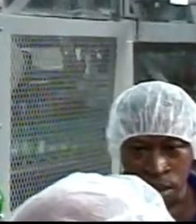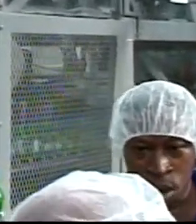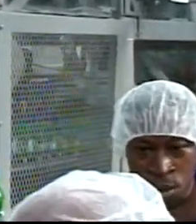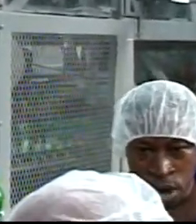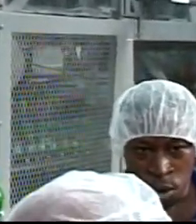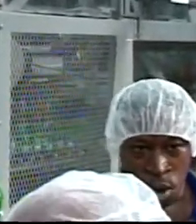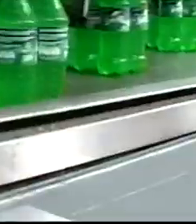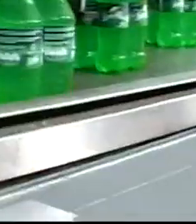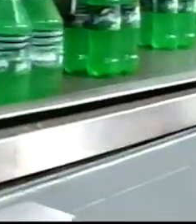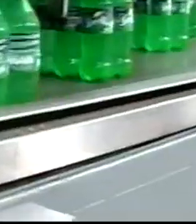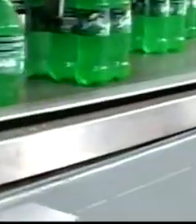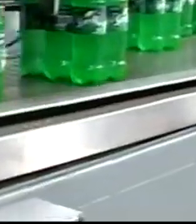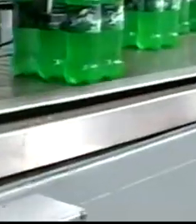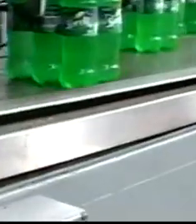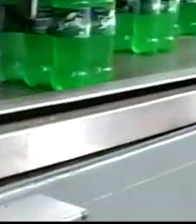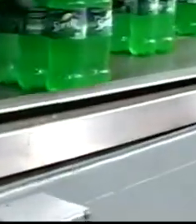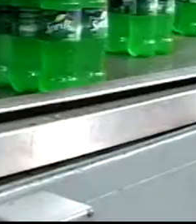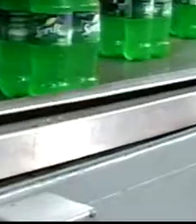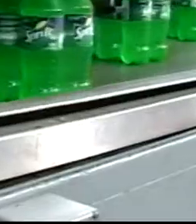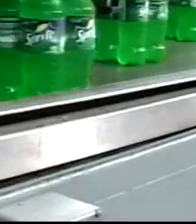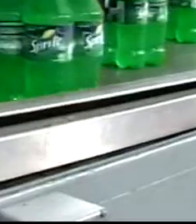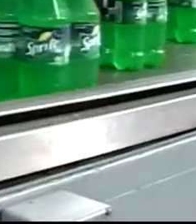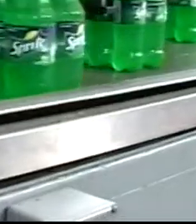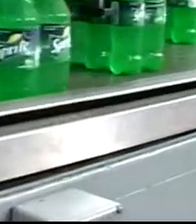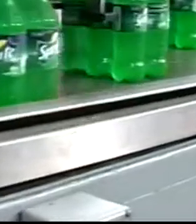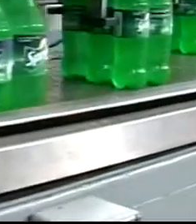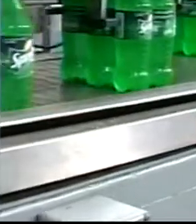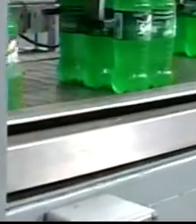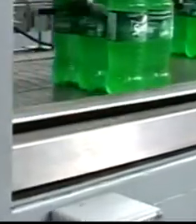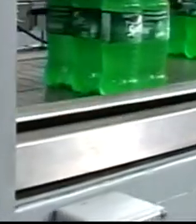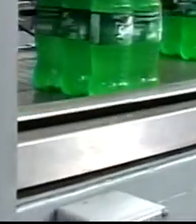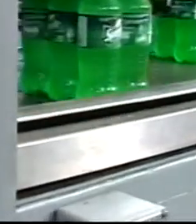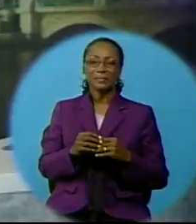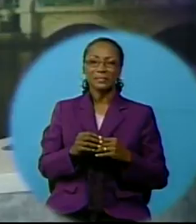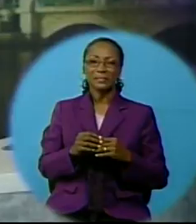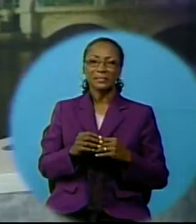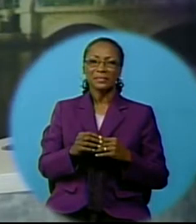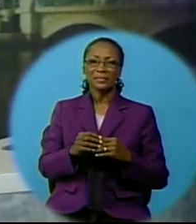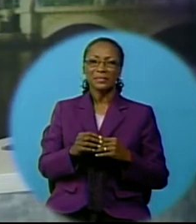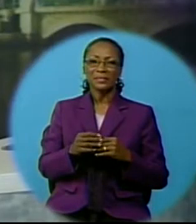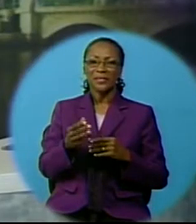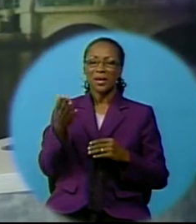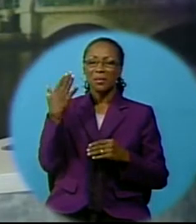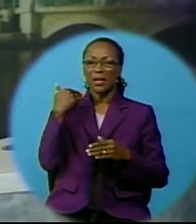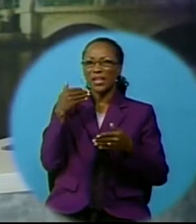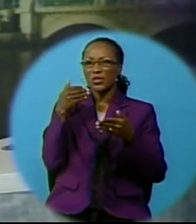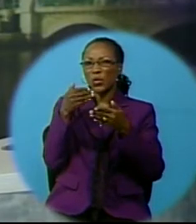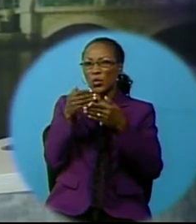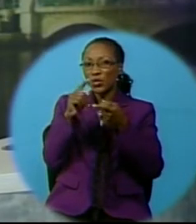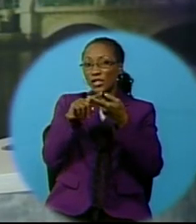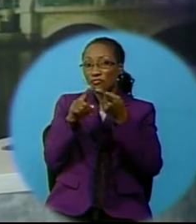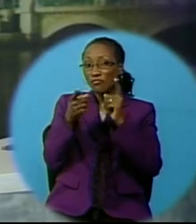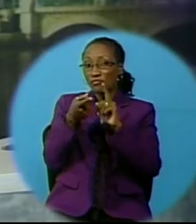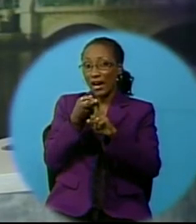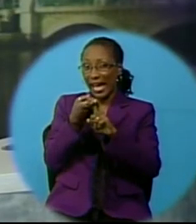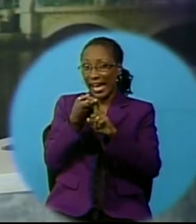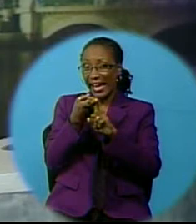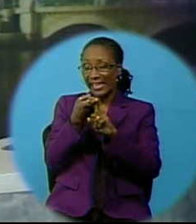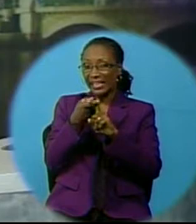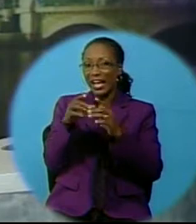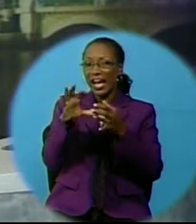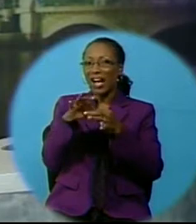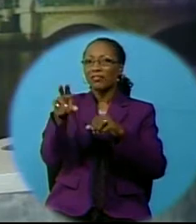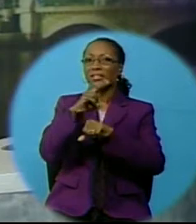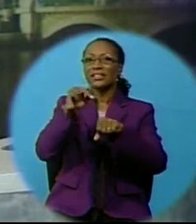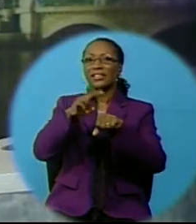paint the Thelma Berry Nursery School. Ryan Broom, CBC News. Former close friend and confidant of